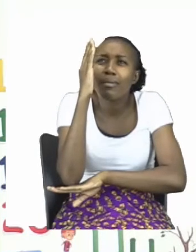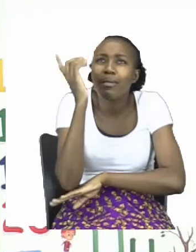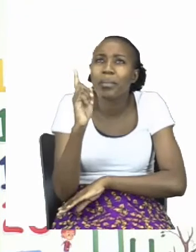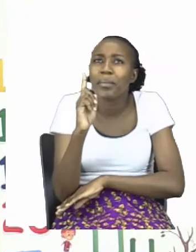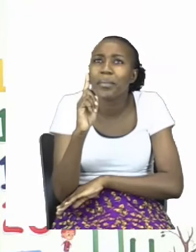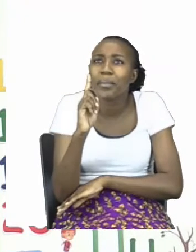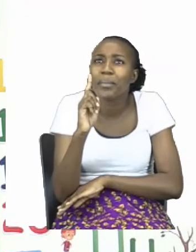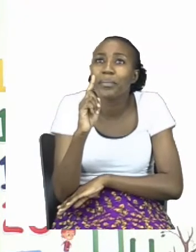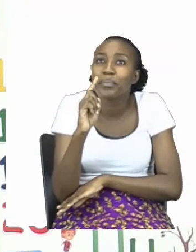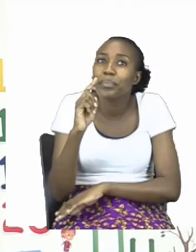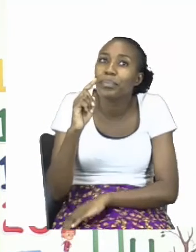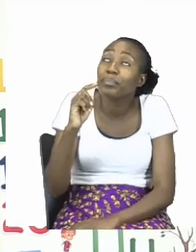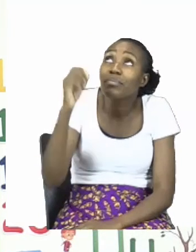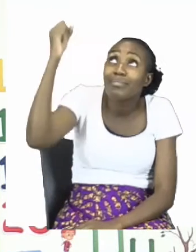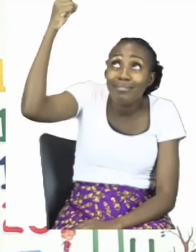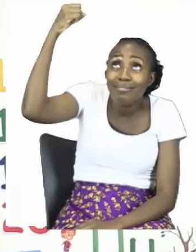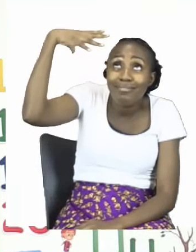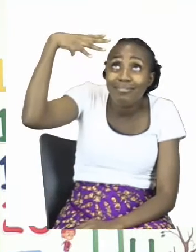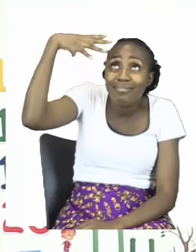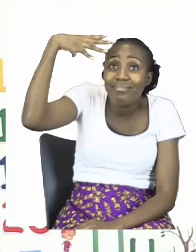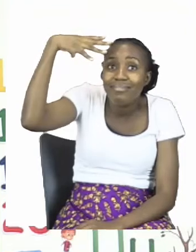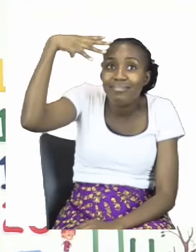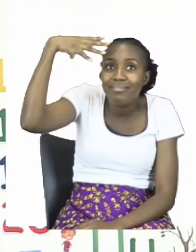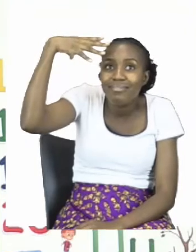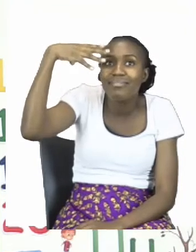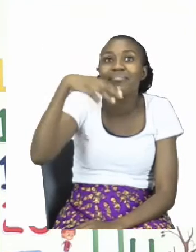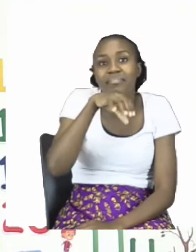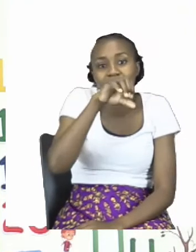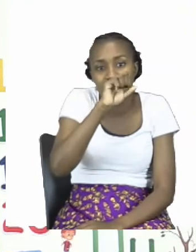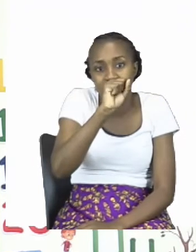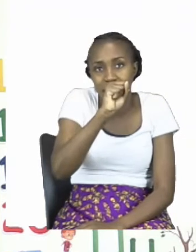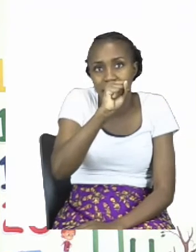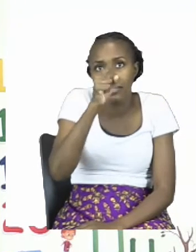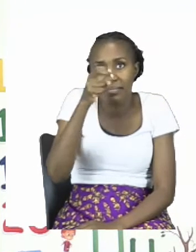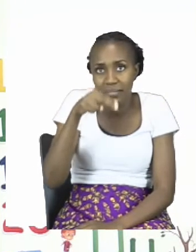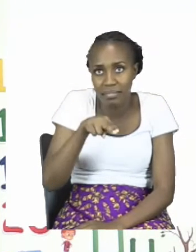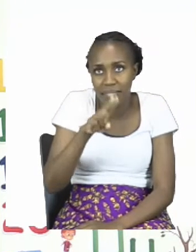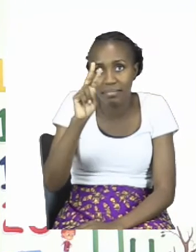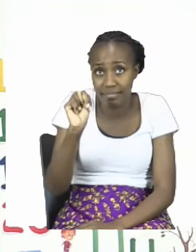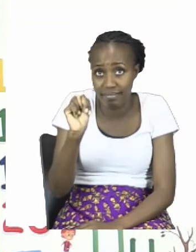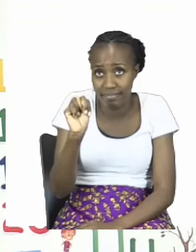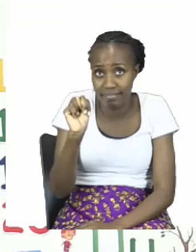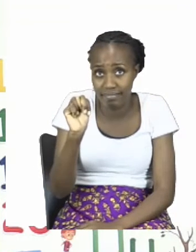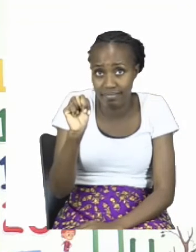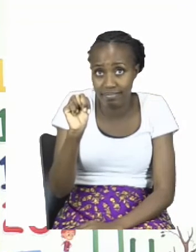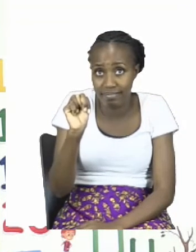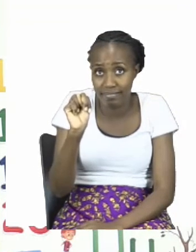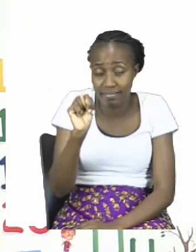called? Yes, it's called a sun. So we have to first sound it